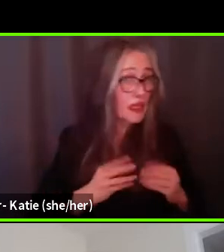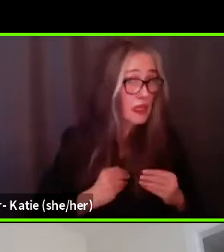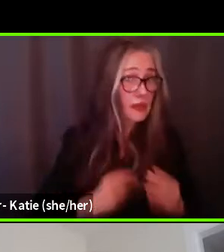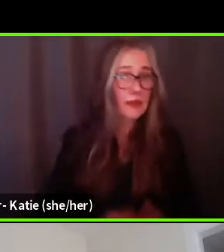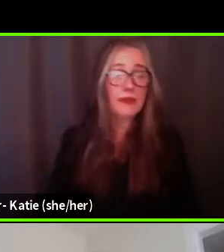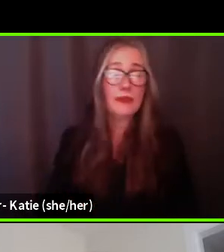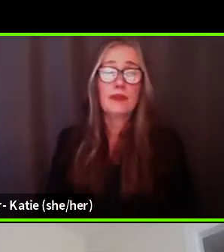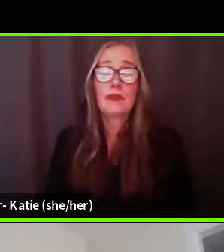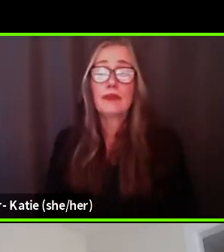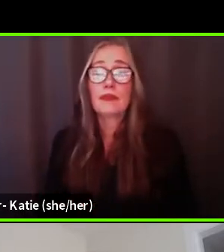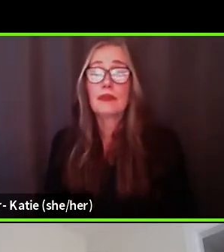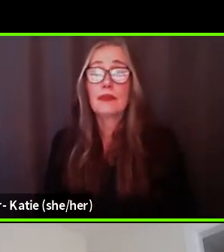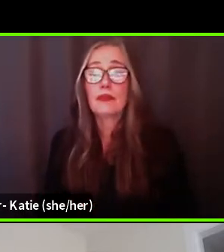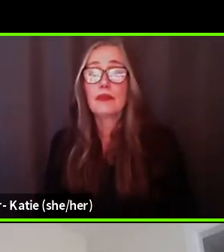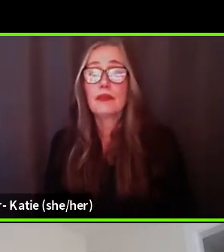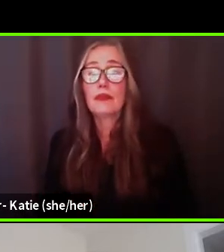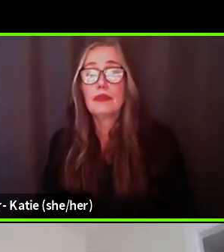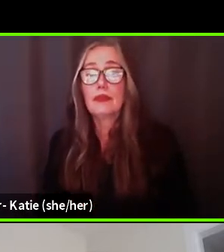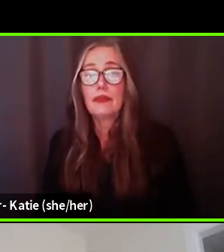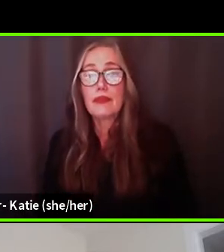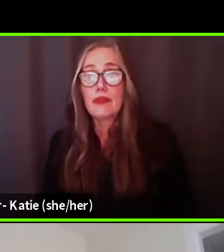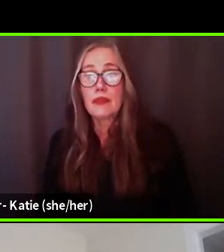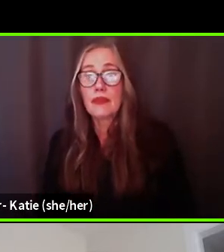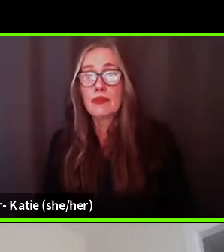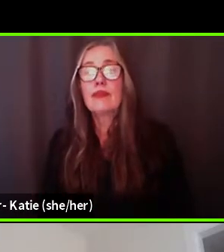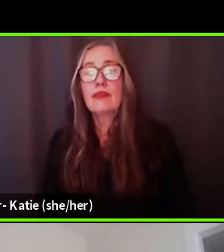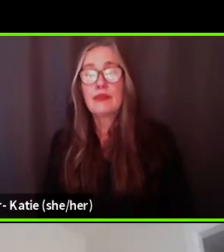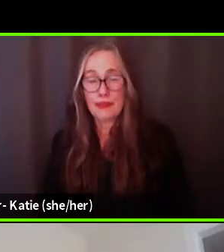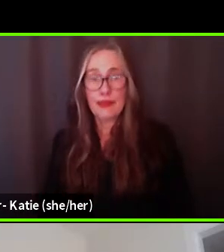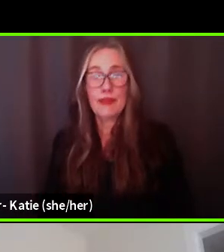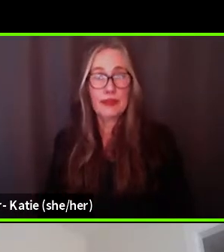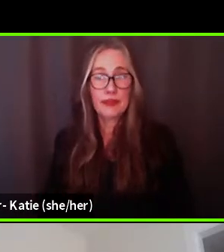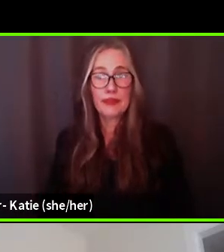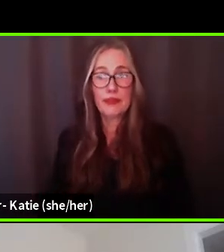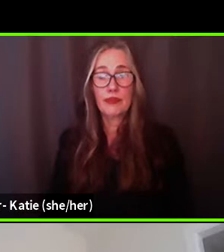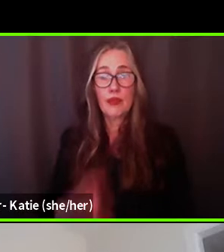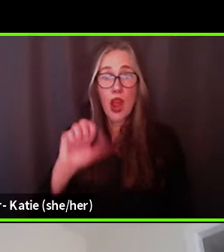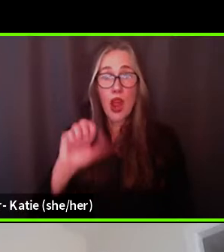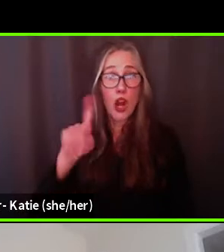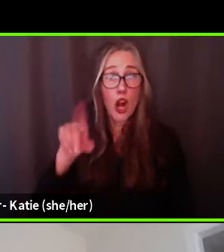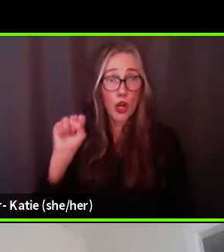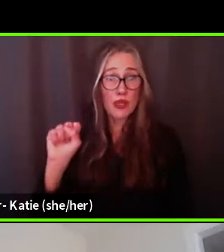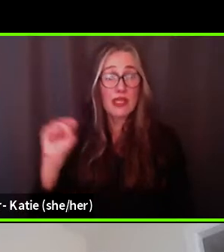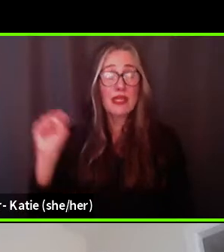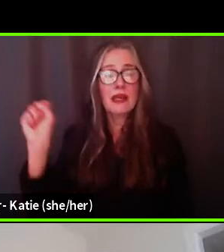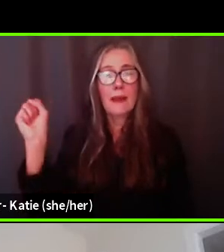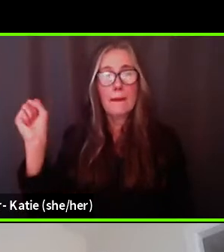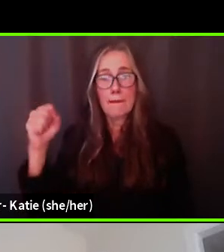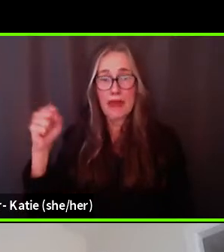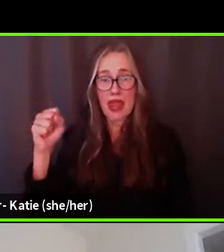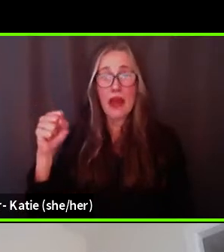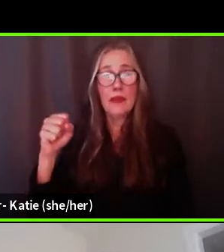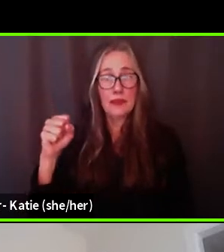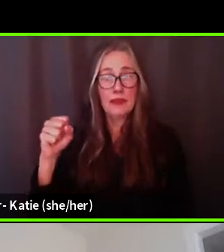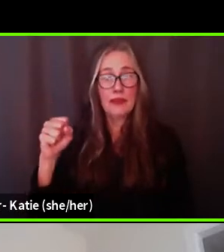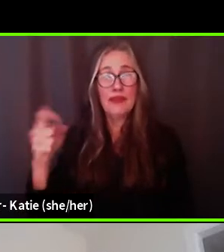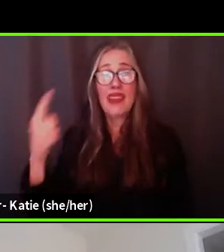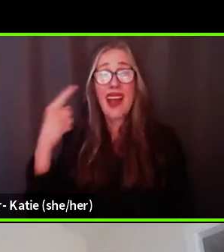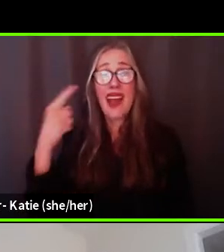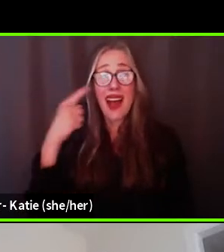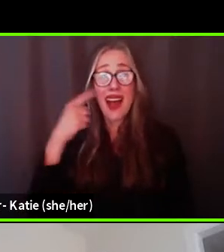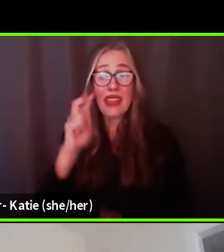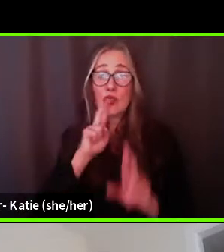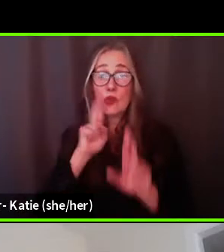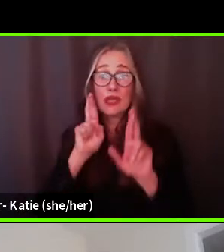um yeah so i i you know i think just to add on um i think it's been really exciting to see the response in